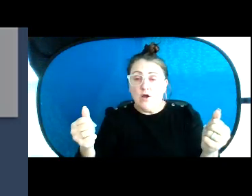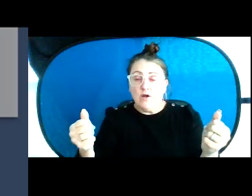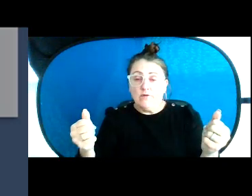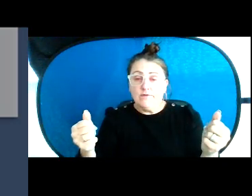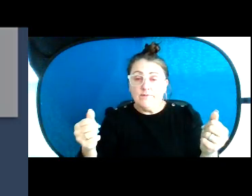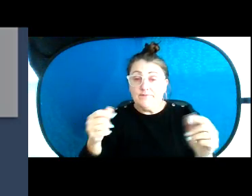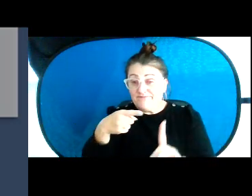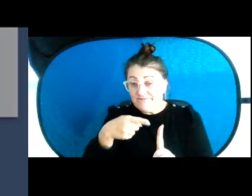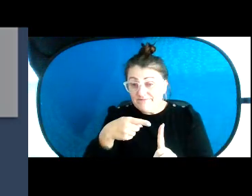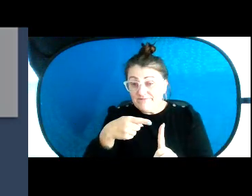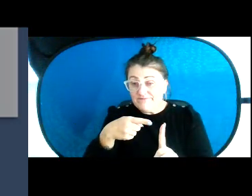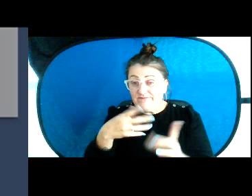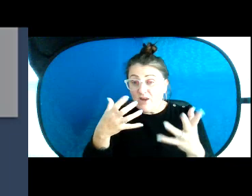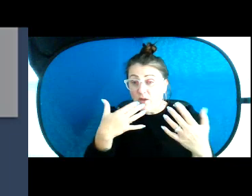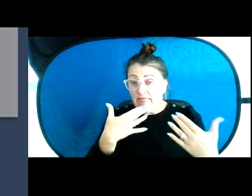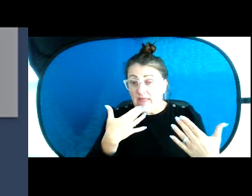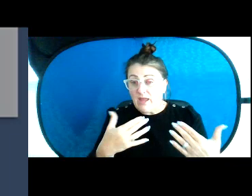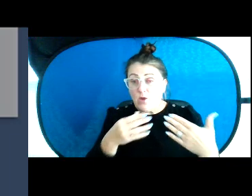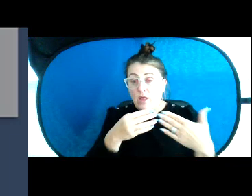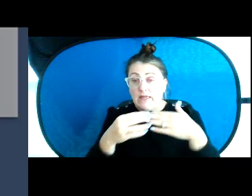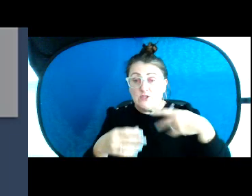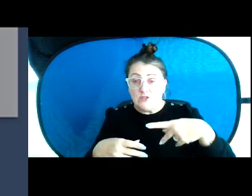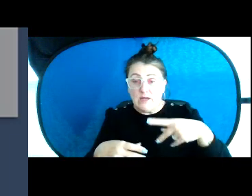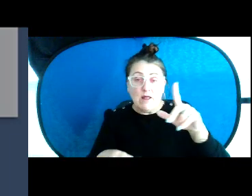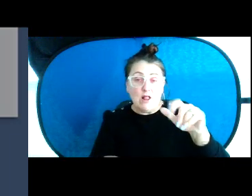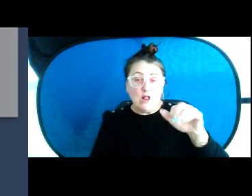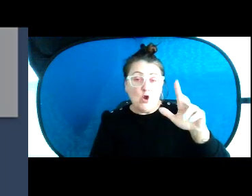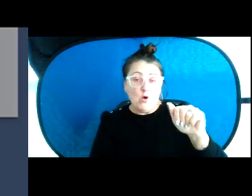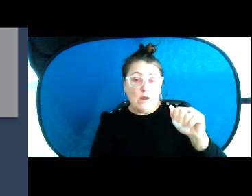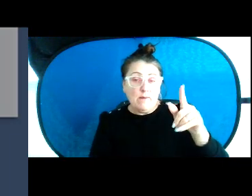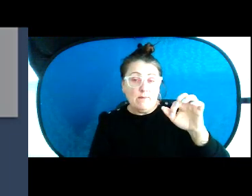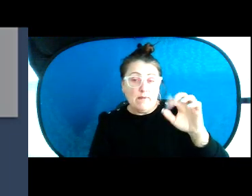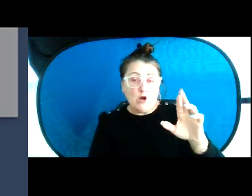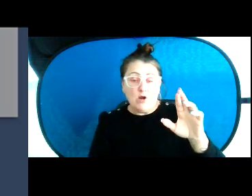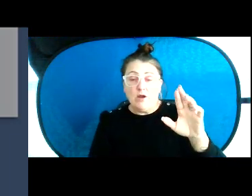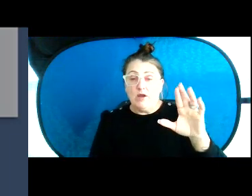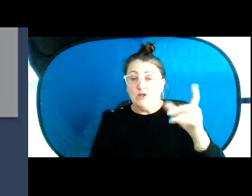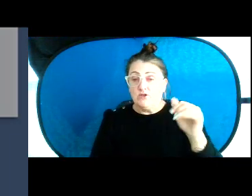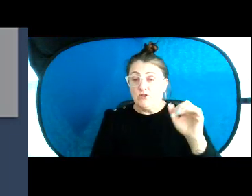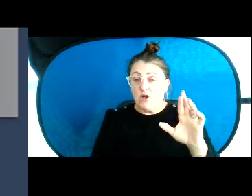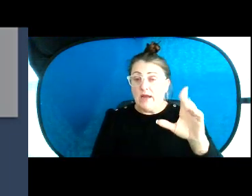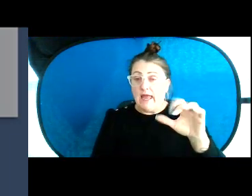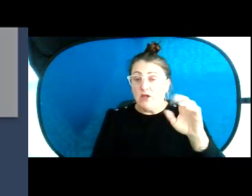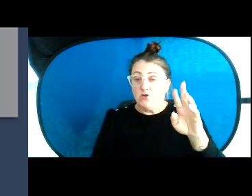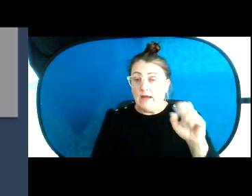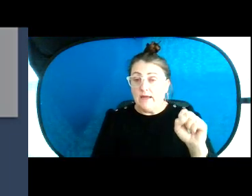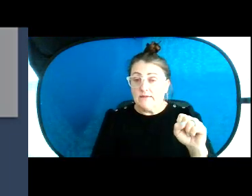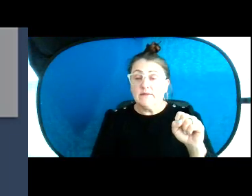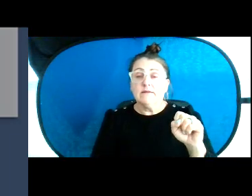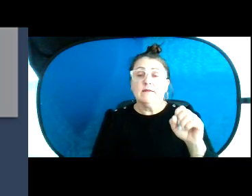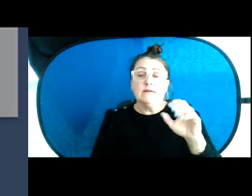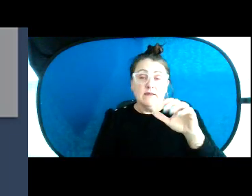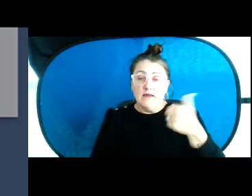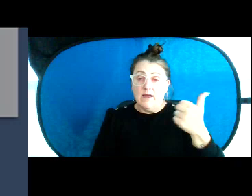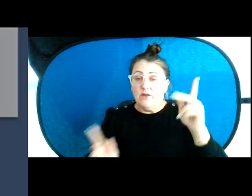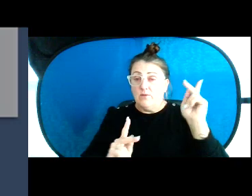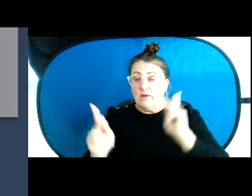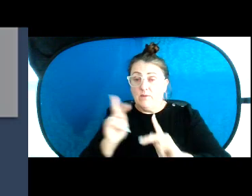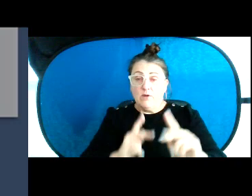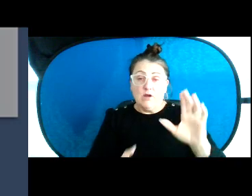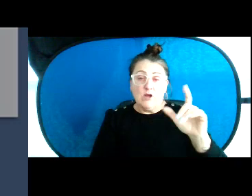want to thank the leadership of Laura Pennebaker, Cherry Zamora, Benda Alba from Caltrans, Nesamani Kalandur from CARB,